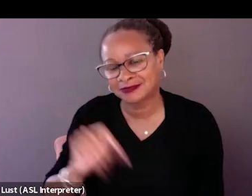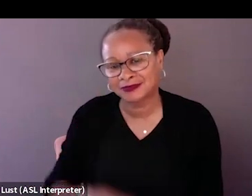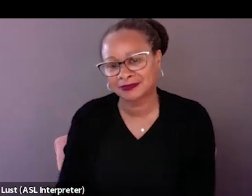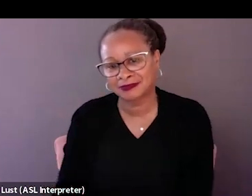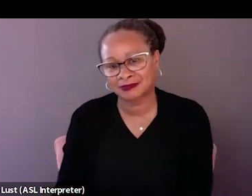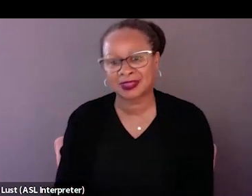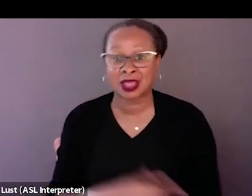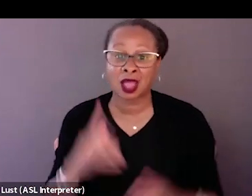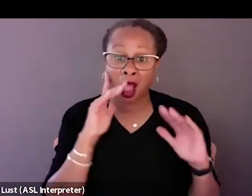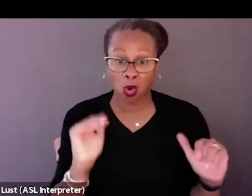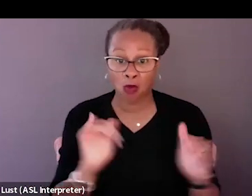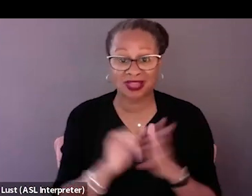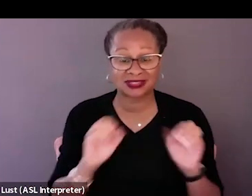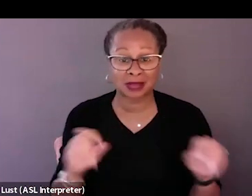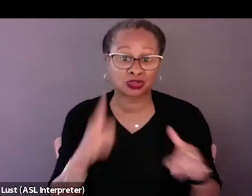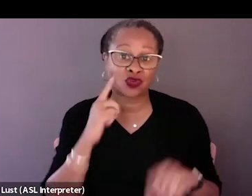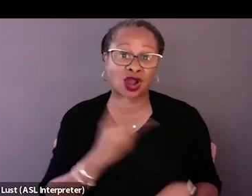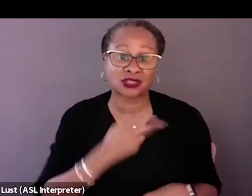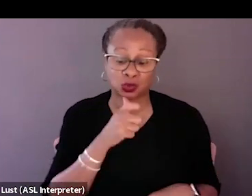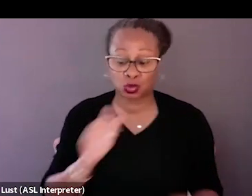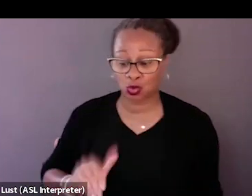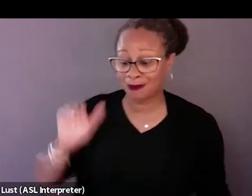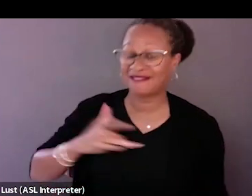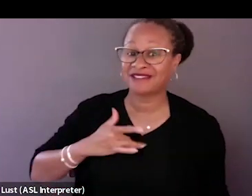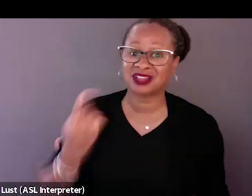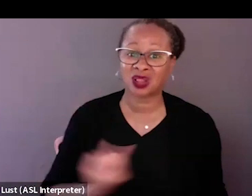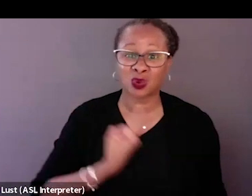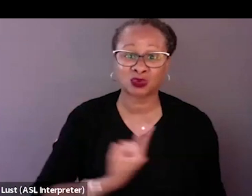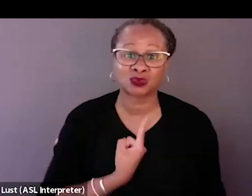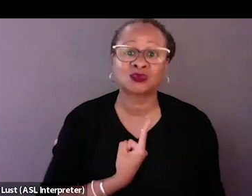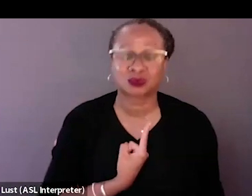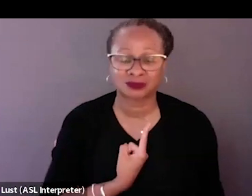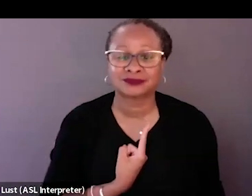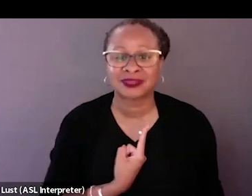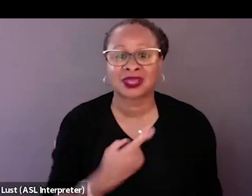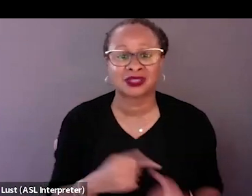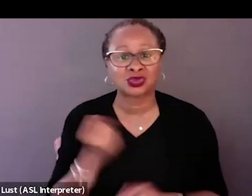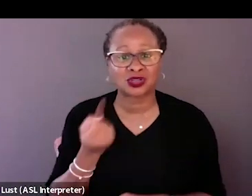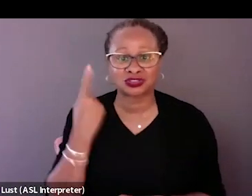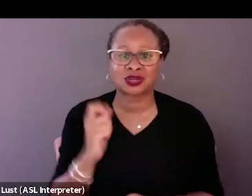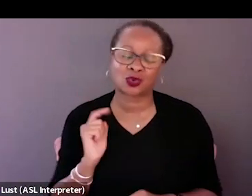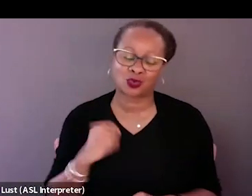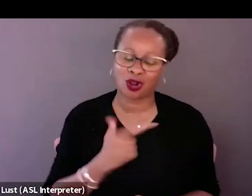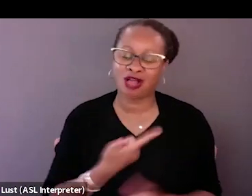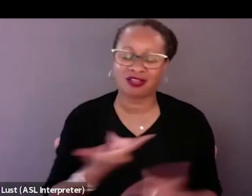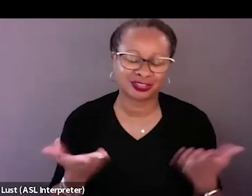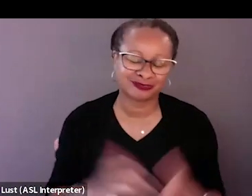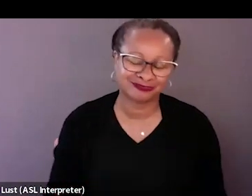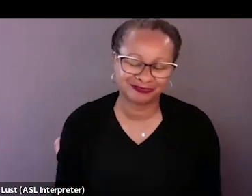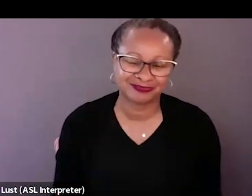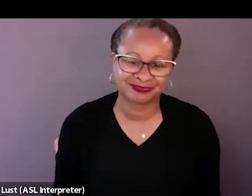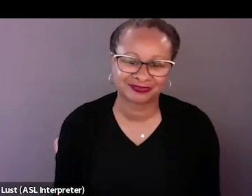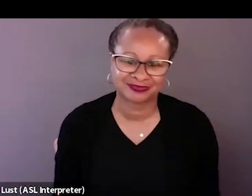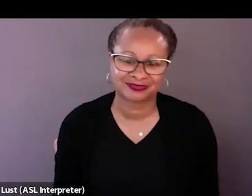I hope that it's an opportunity for those of us that grew up feeling really alone to understand that we're all out there.